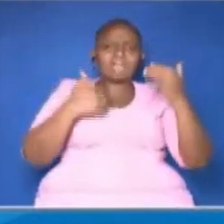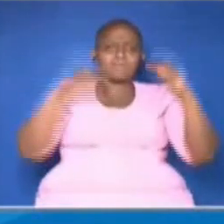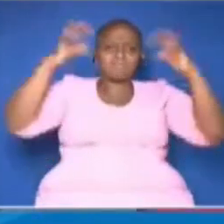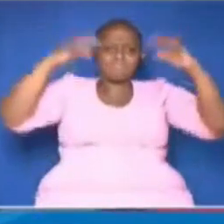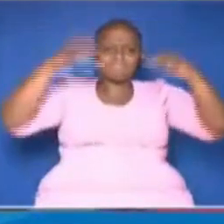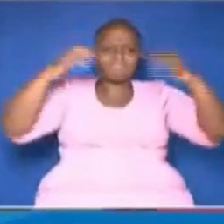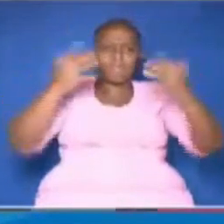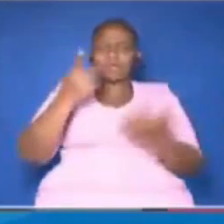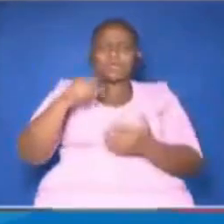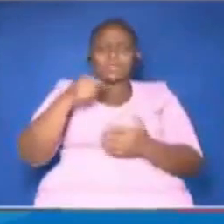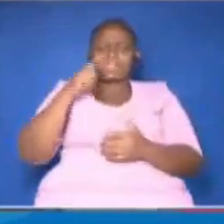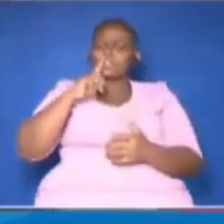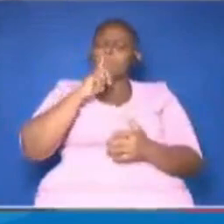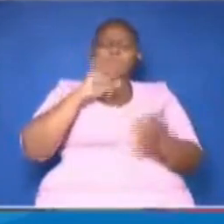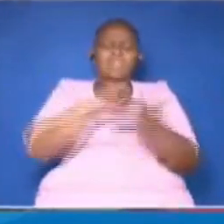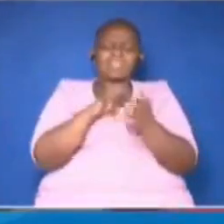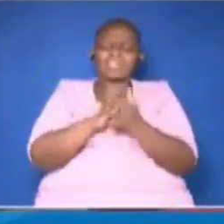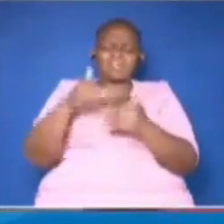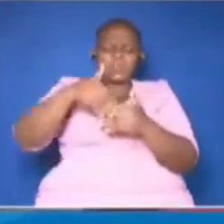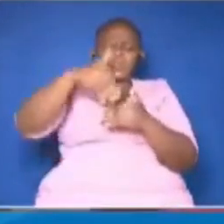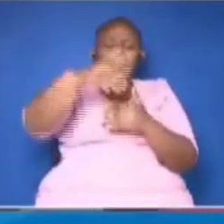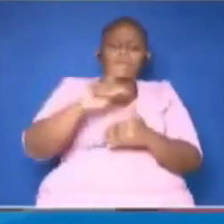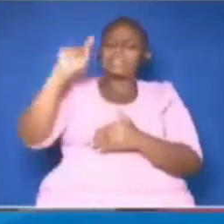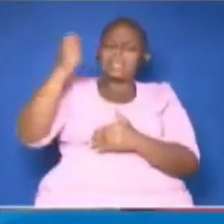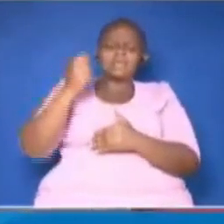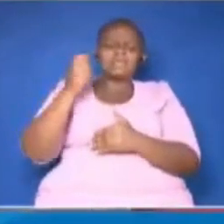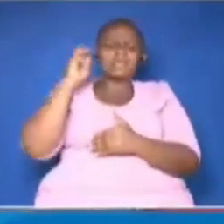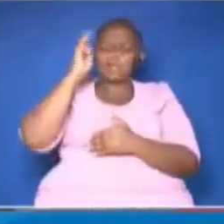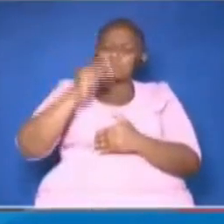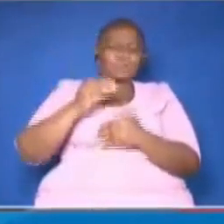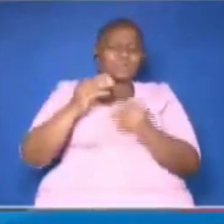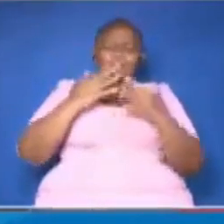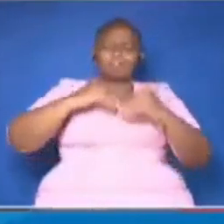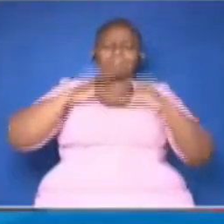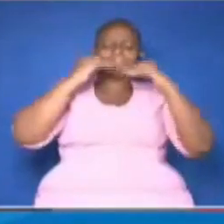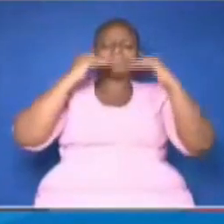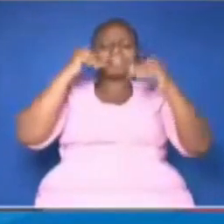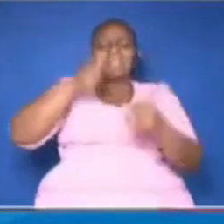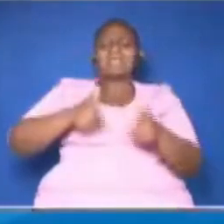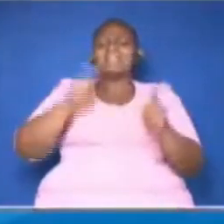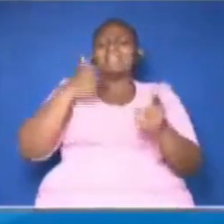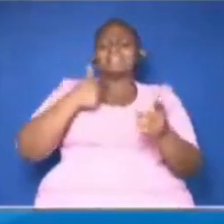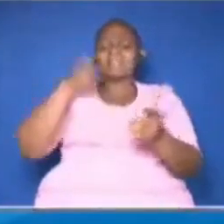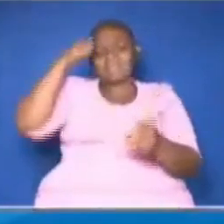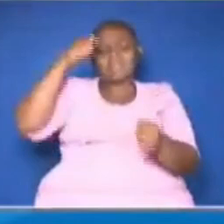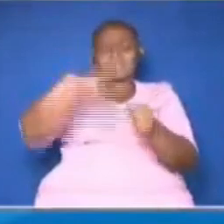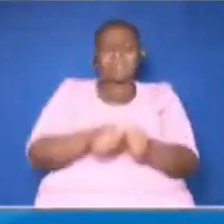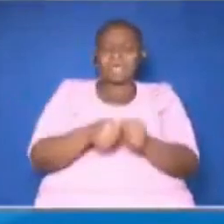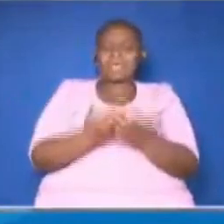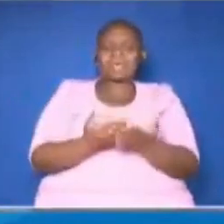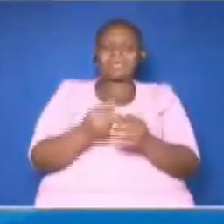blesses. Let me remind you, fellow citizens, the words of